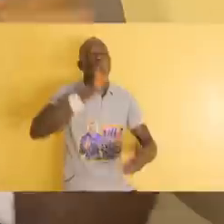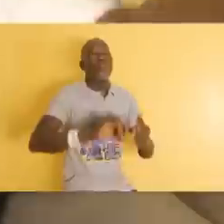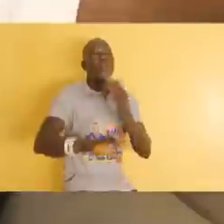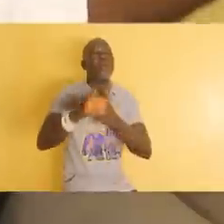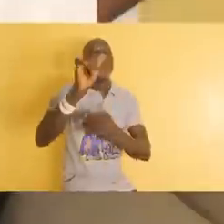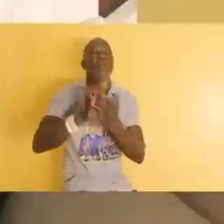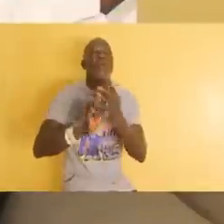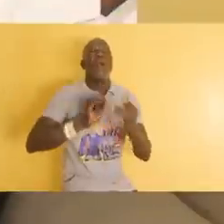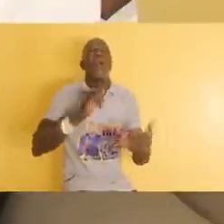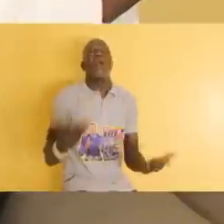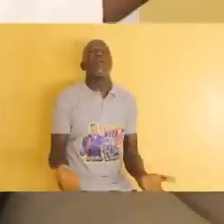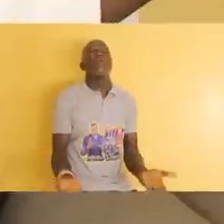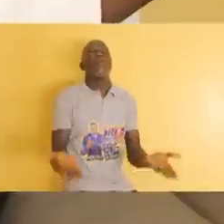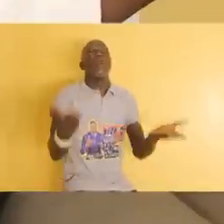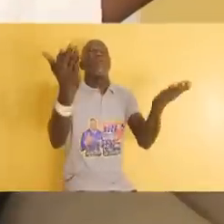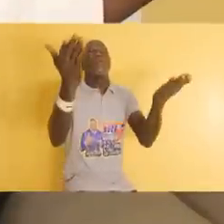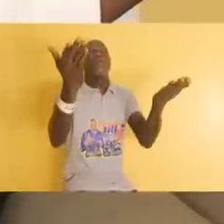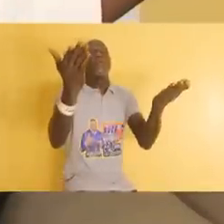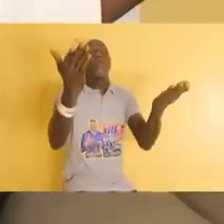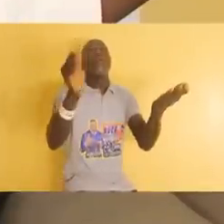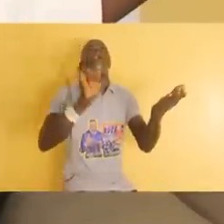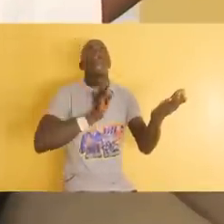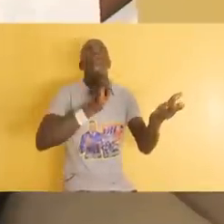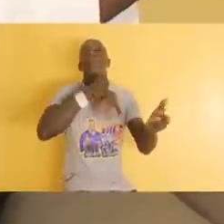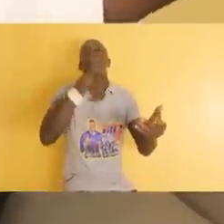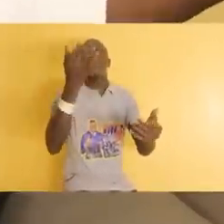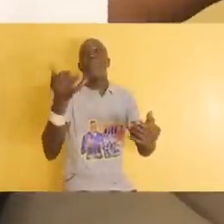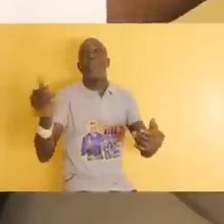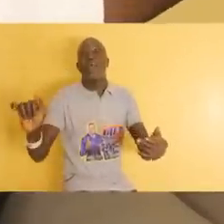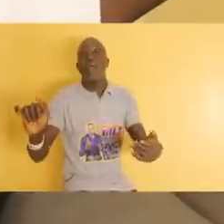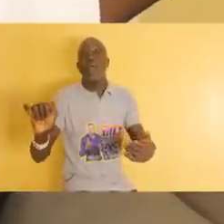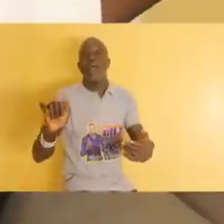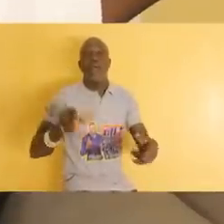the most of all redemption God. You lift up your hand. And we pray. I say.